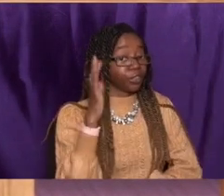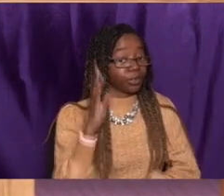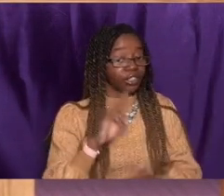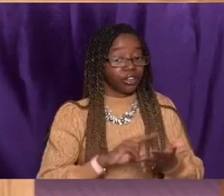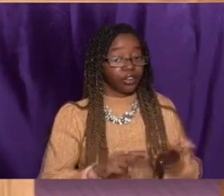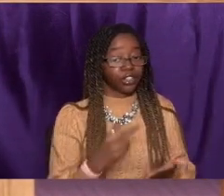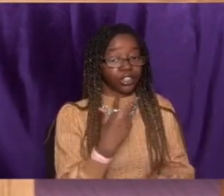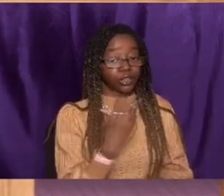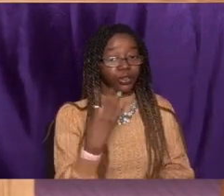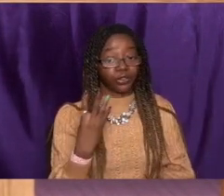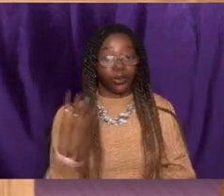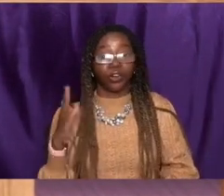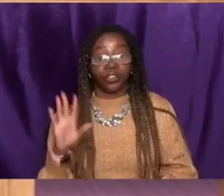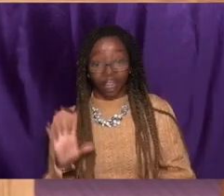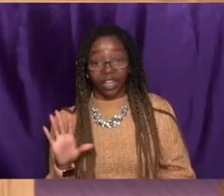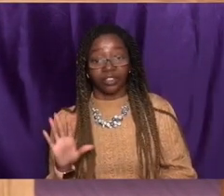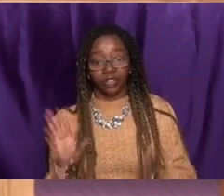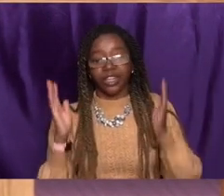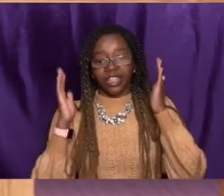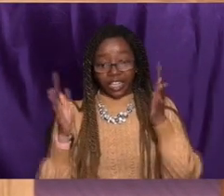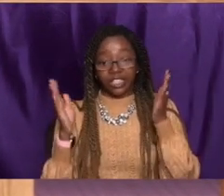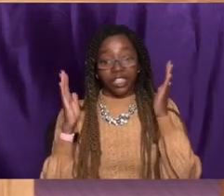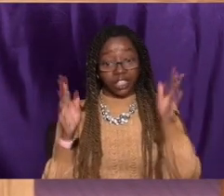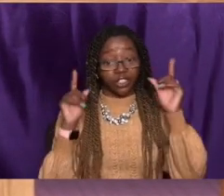5. When the Lord saw that he had caught Moses' attention,